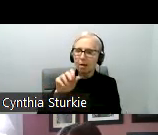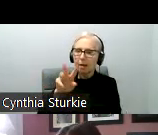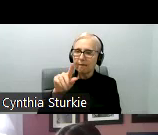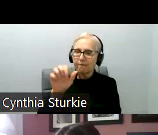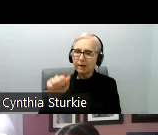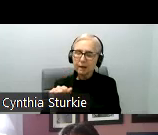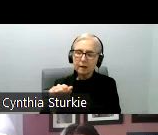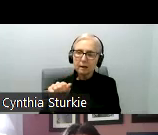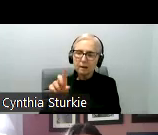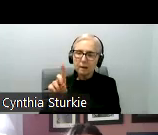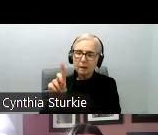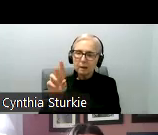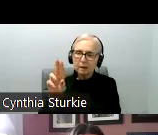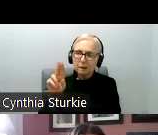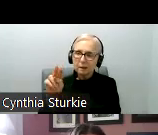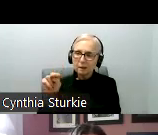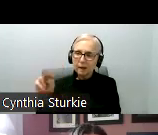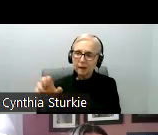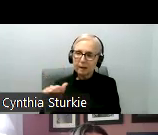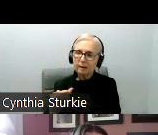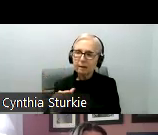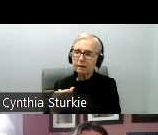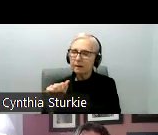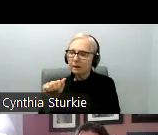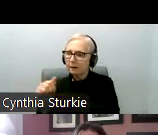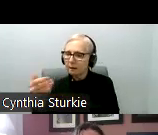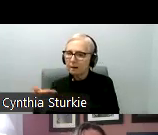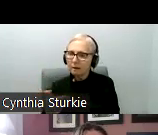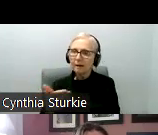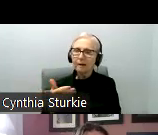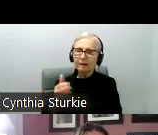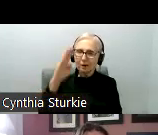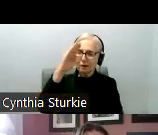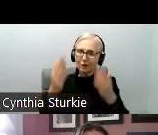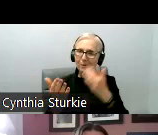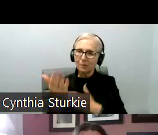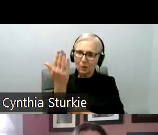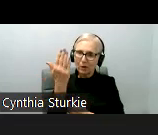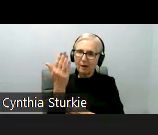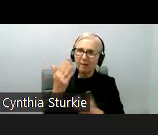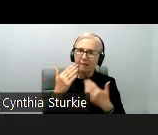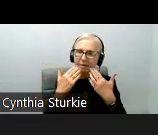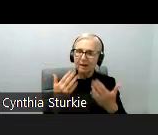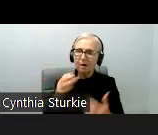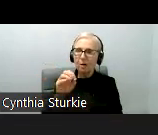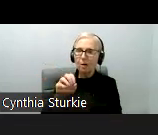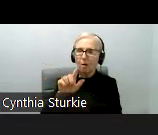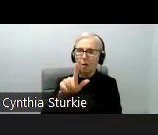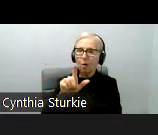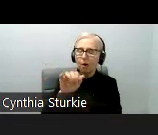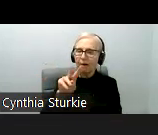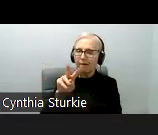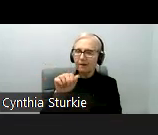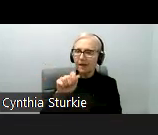can come off mute, Olivia, and introduce yourself, that'd be great. Good morning, everyone. Thanks for being here. Olivia Zern, she, her